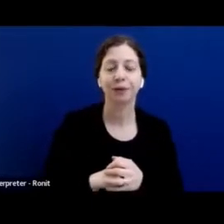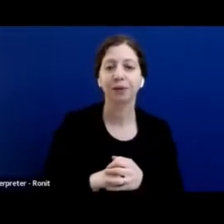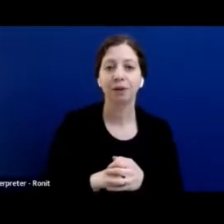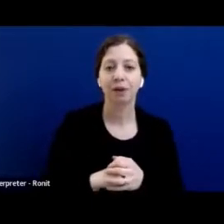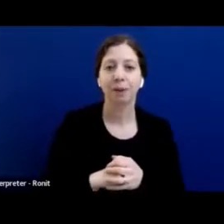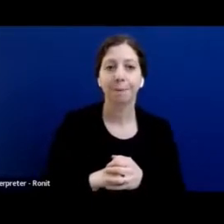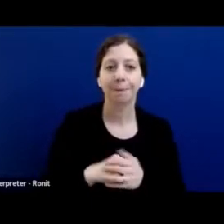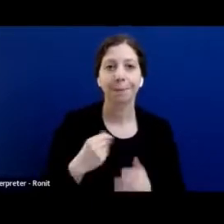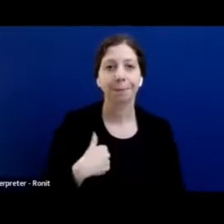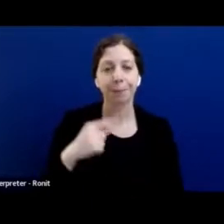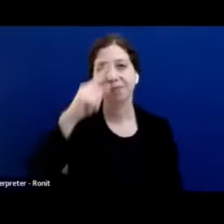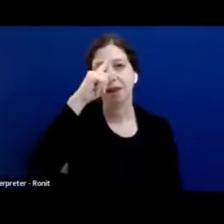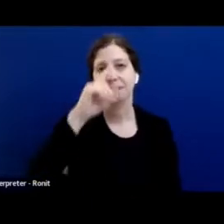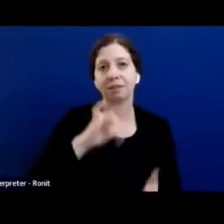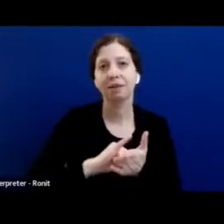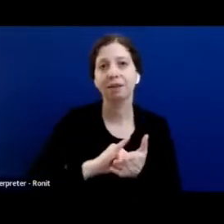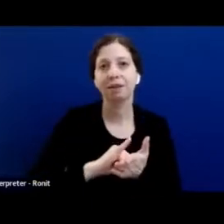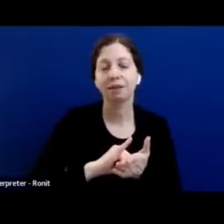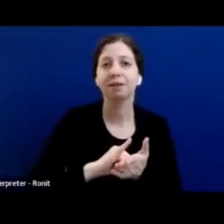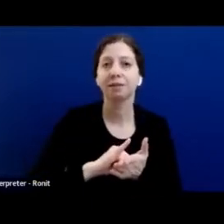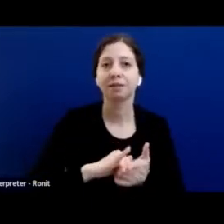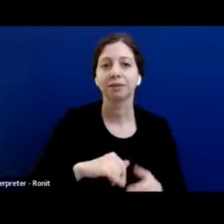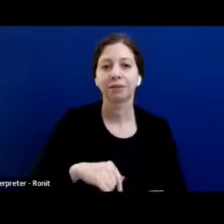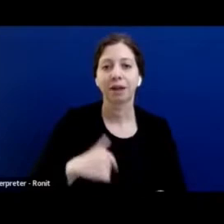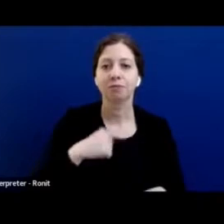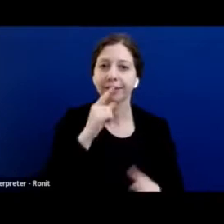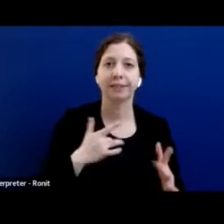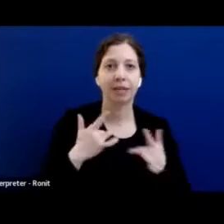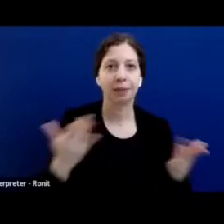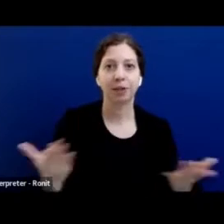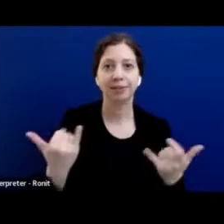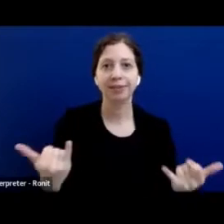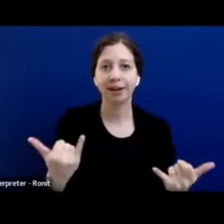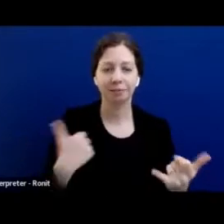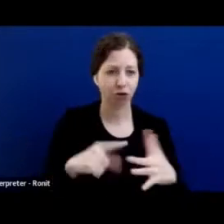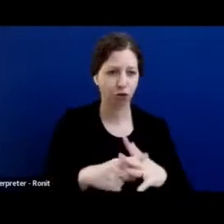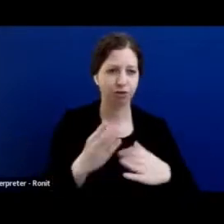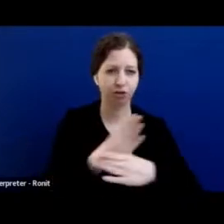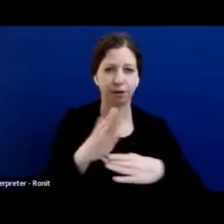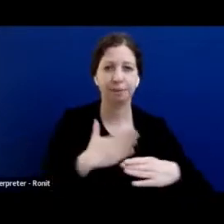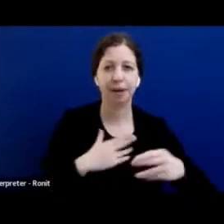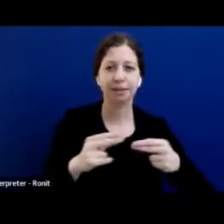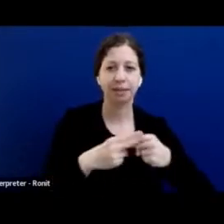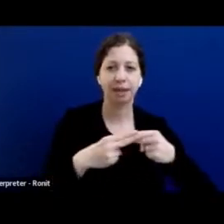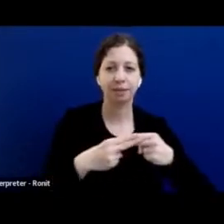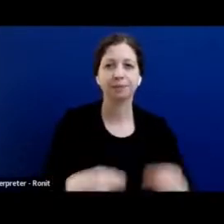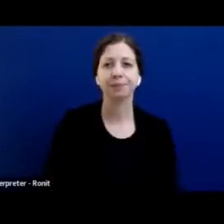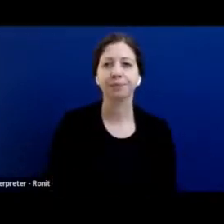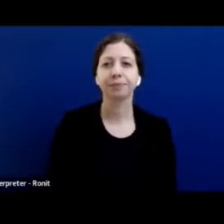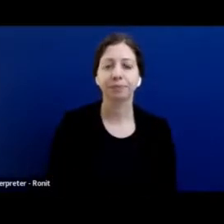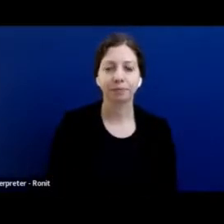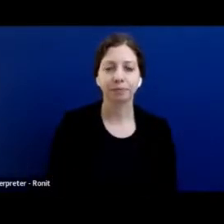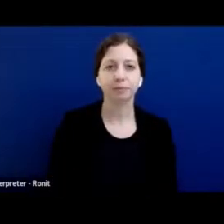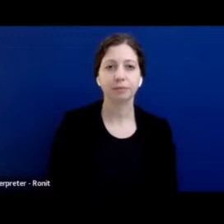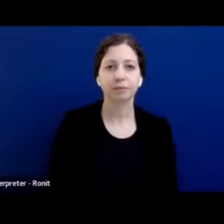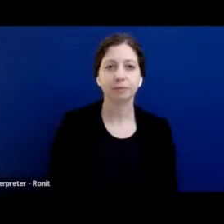And I think that I am really excited to be here today. I'm going to start sharing my slides and we'll tell you a little bit